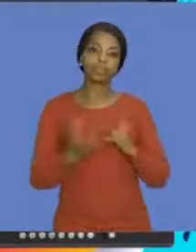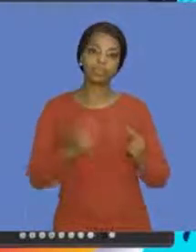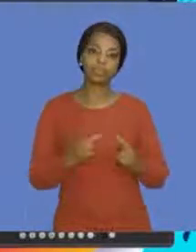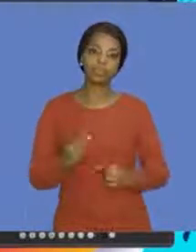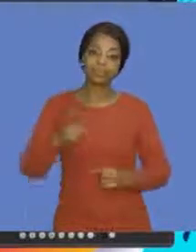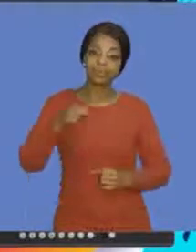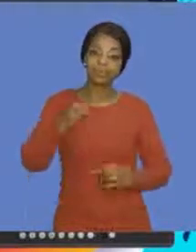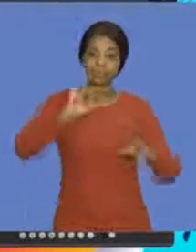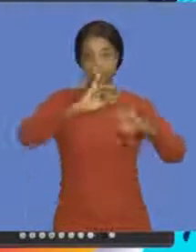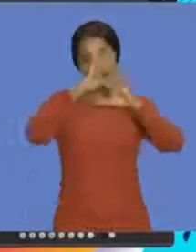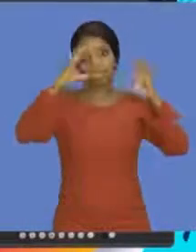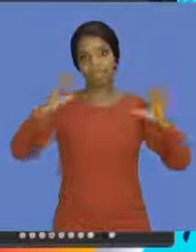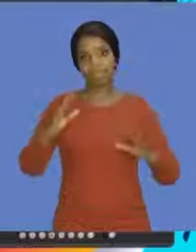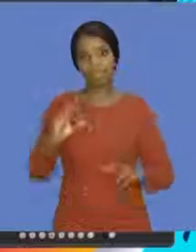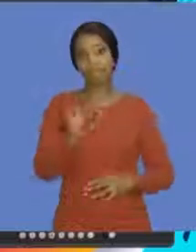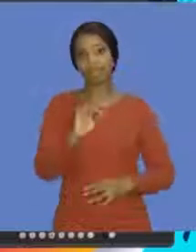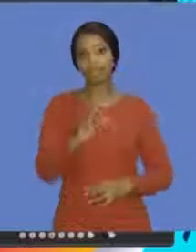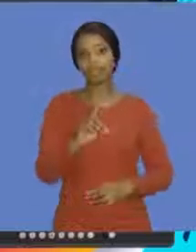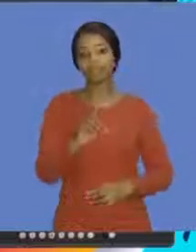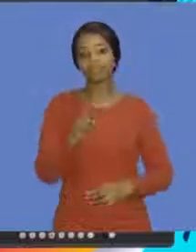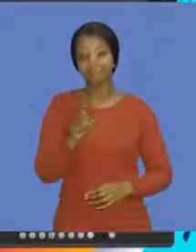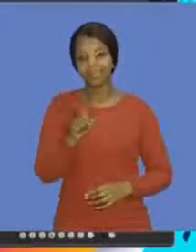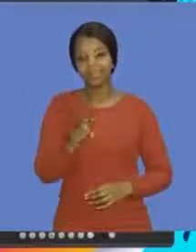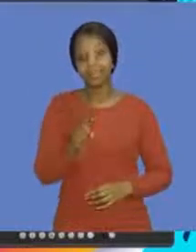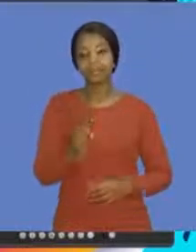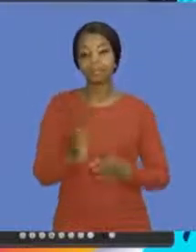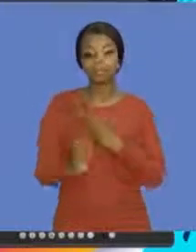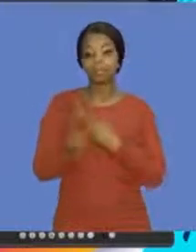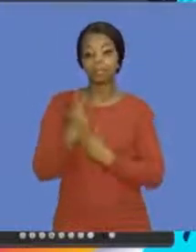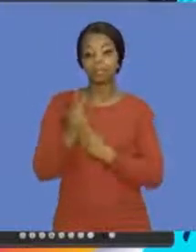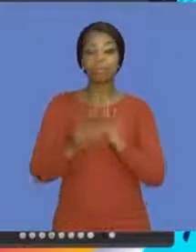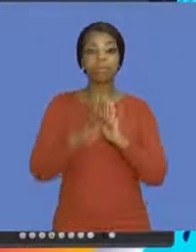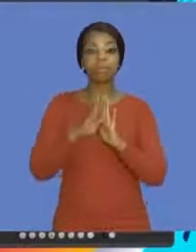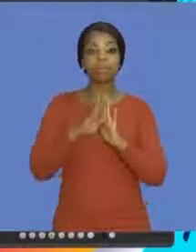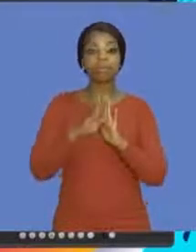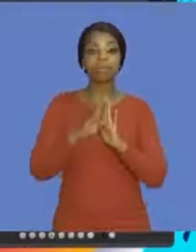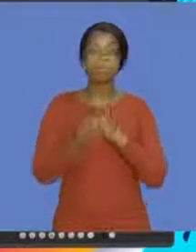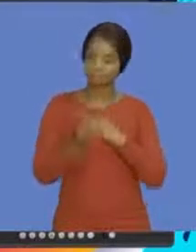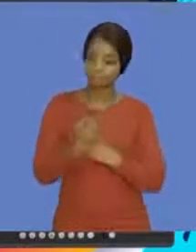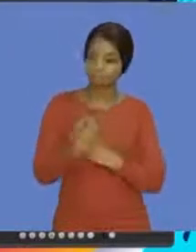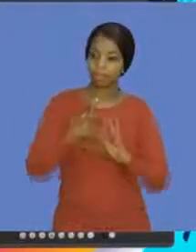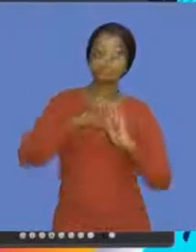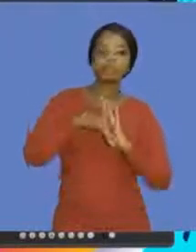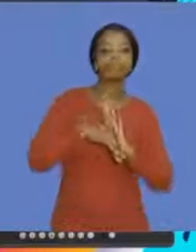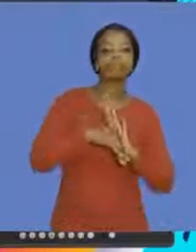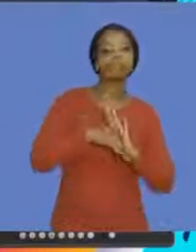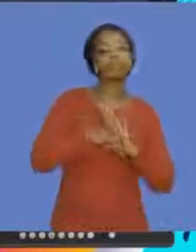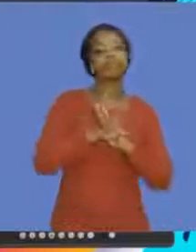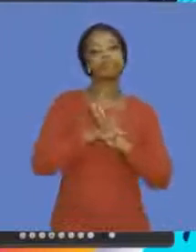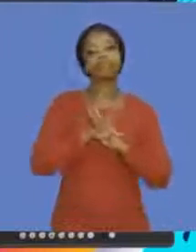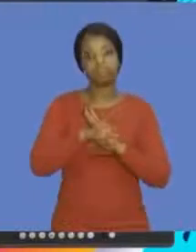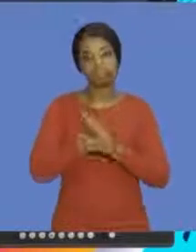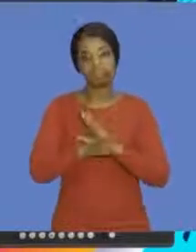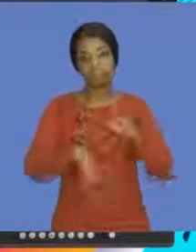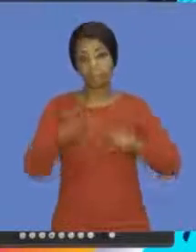actually talking about. So this is a clear indication of what random growth means. There's a fluctuation, it's